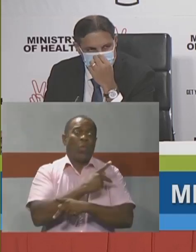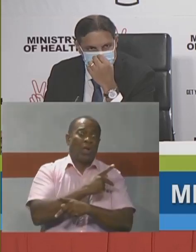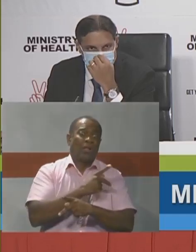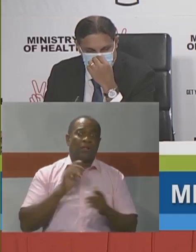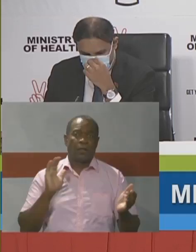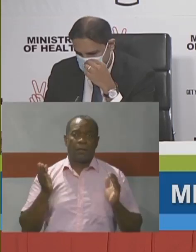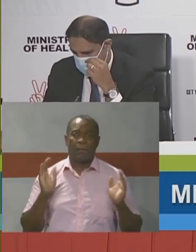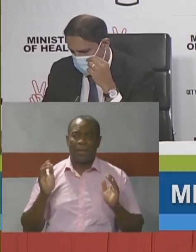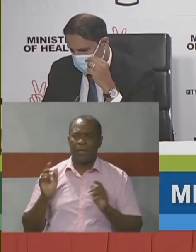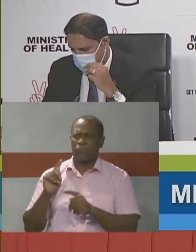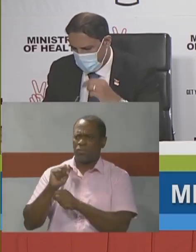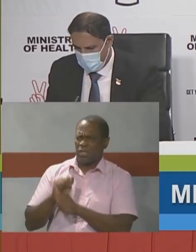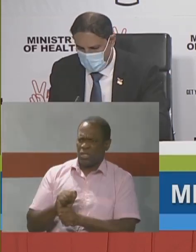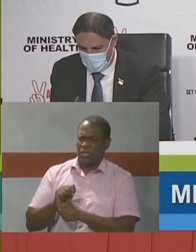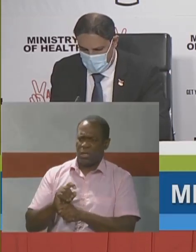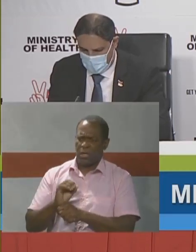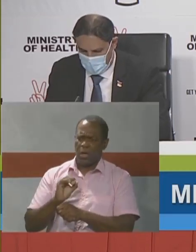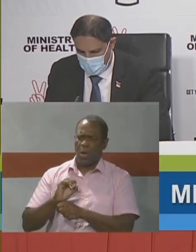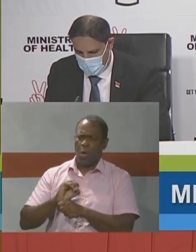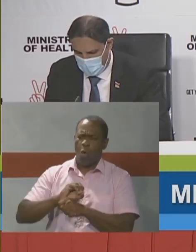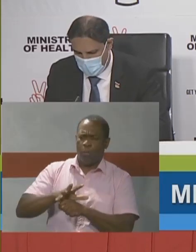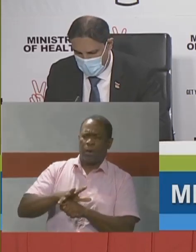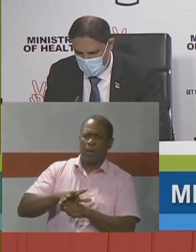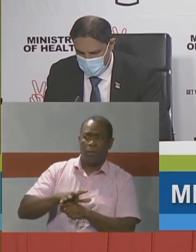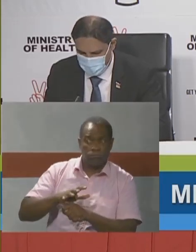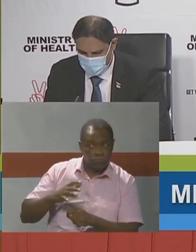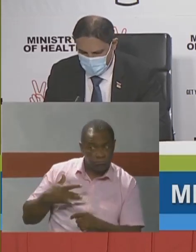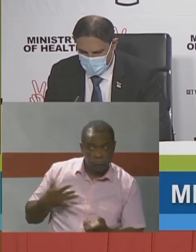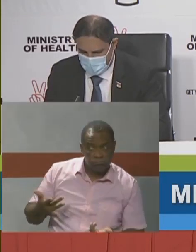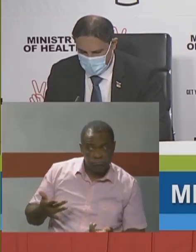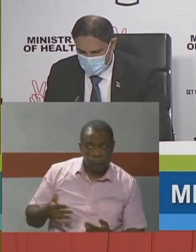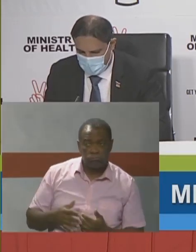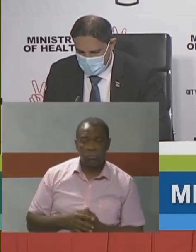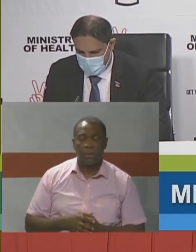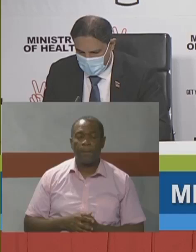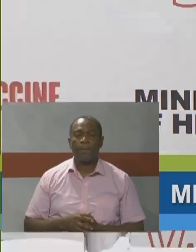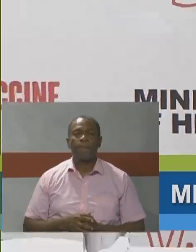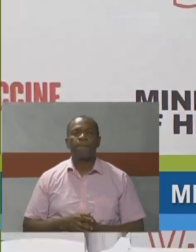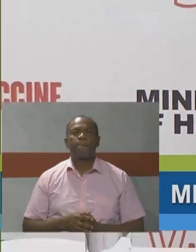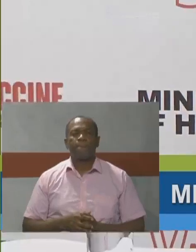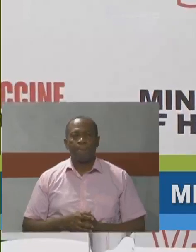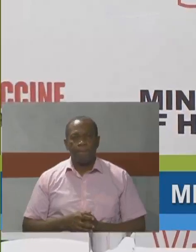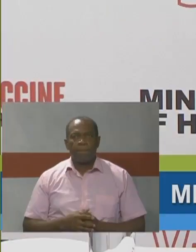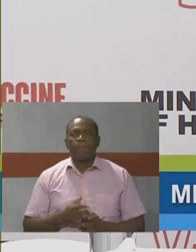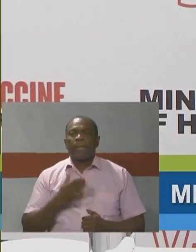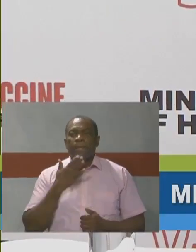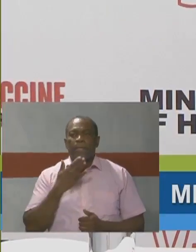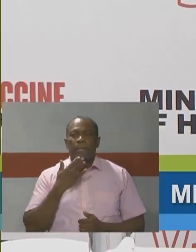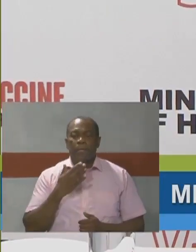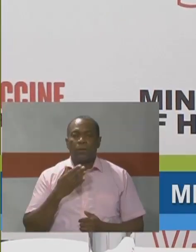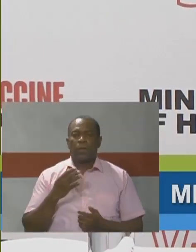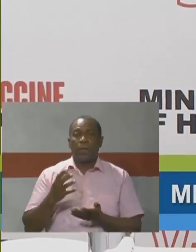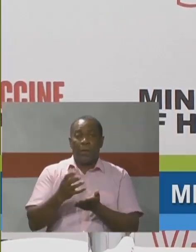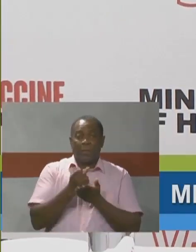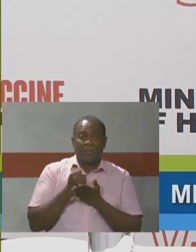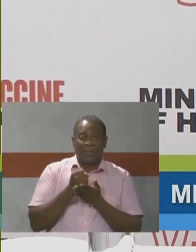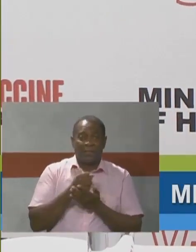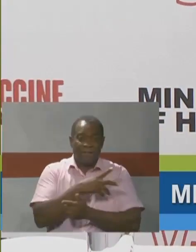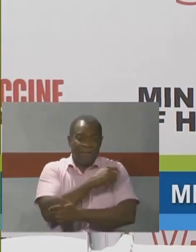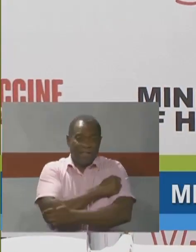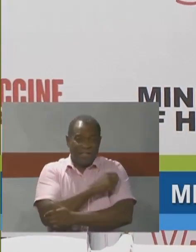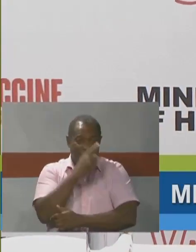you. Thank you very much, Urvashi. So the acquisition of vaccines for the 5 to 11 age